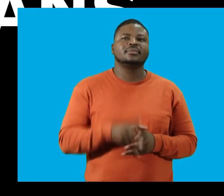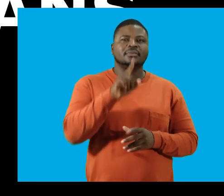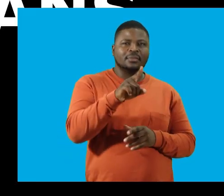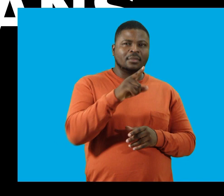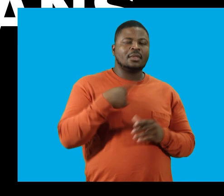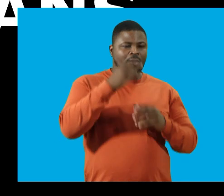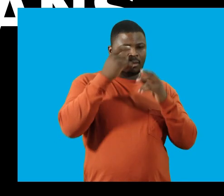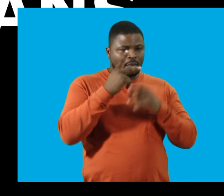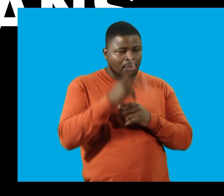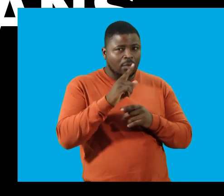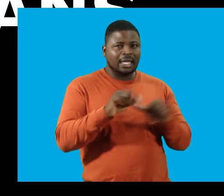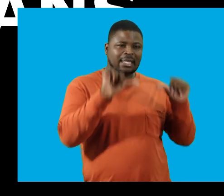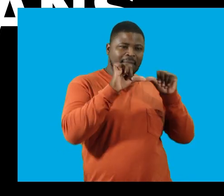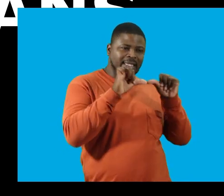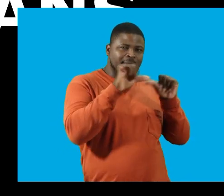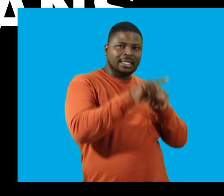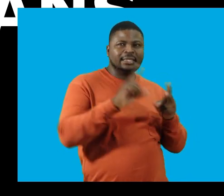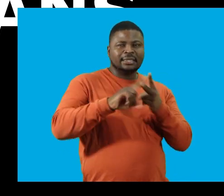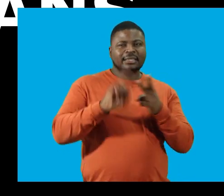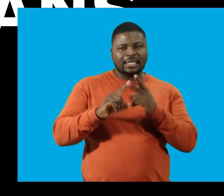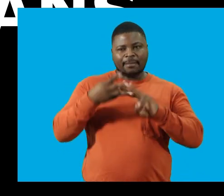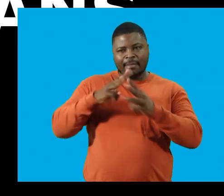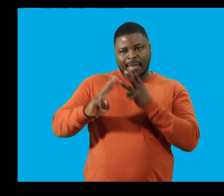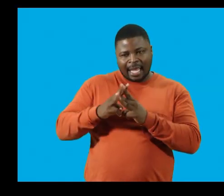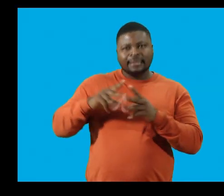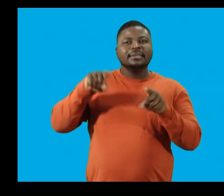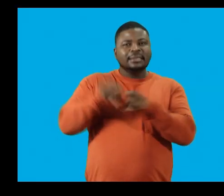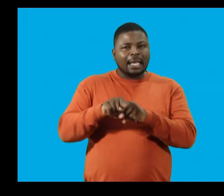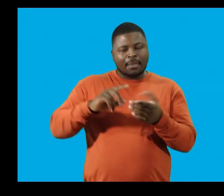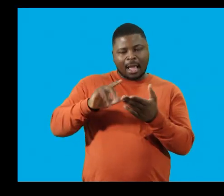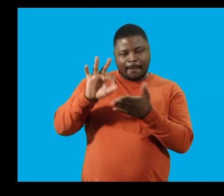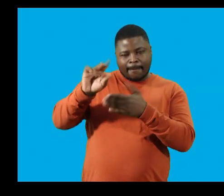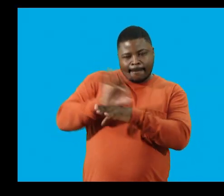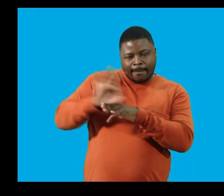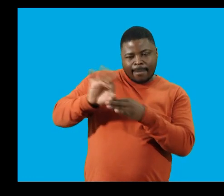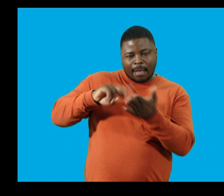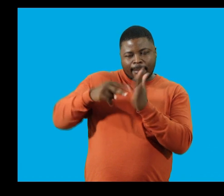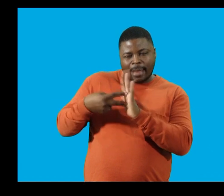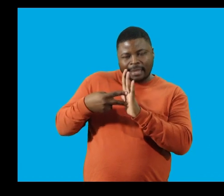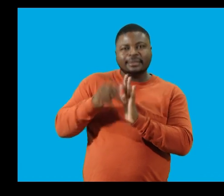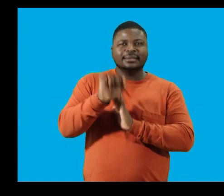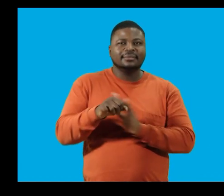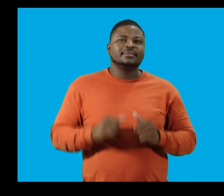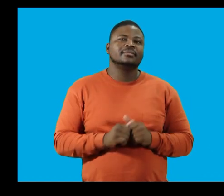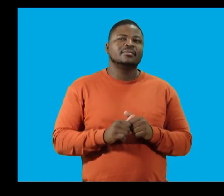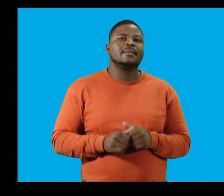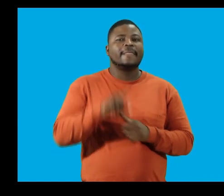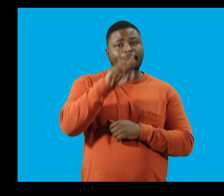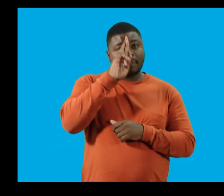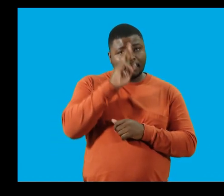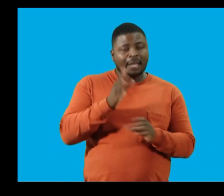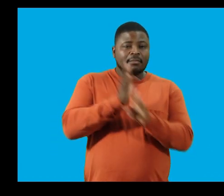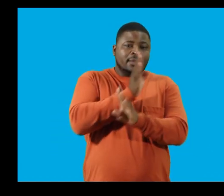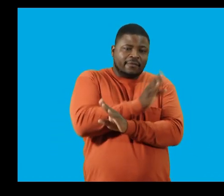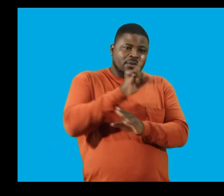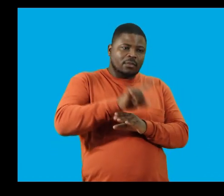Let's look at measurements, maps and plans. Question 1. Now, remember, just